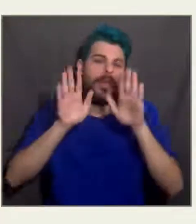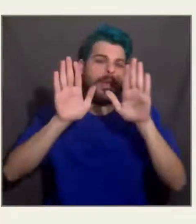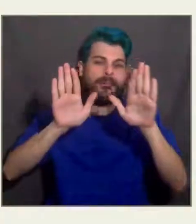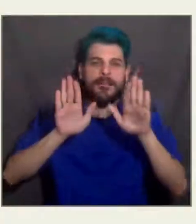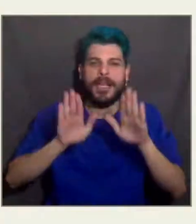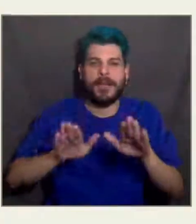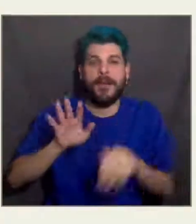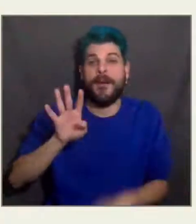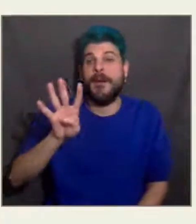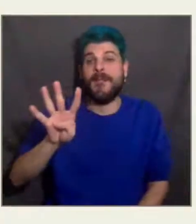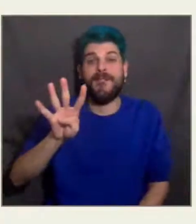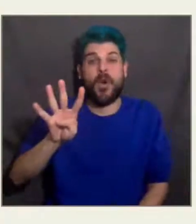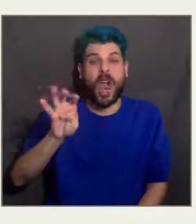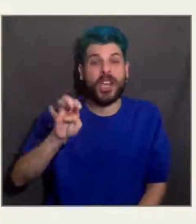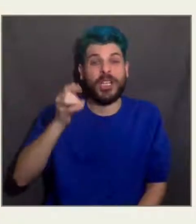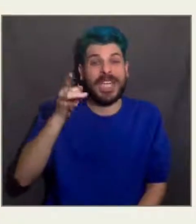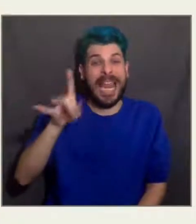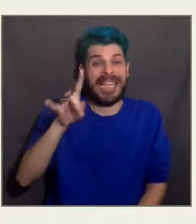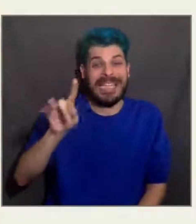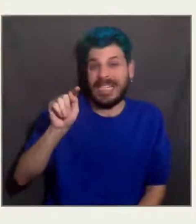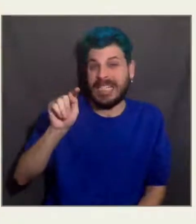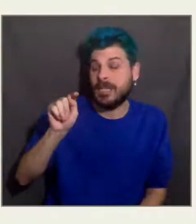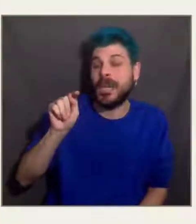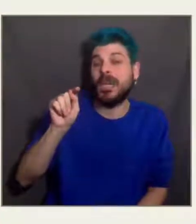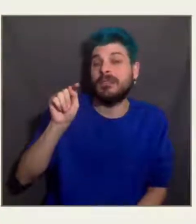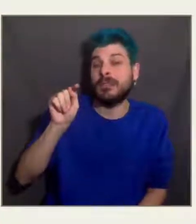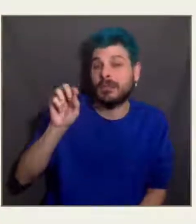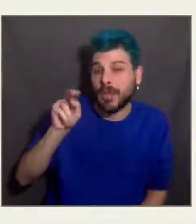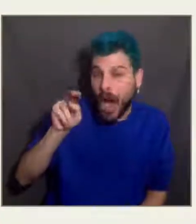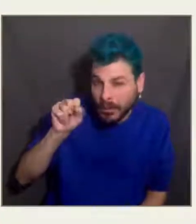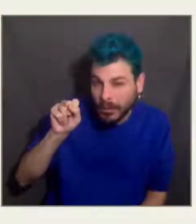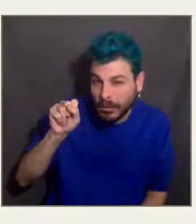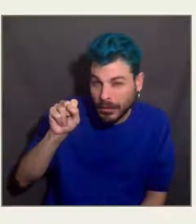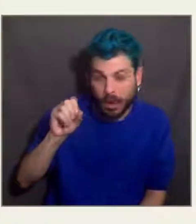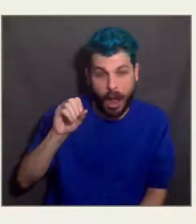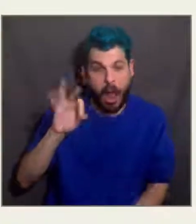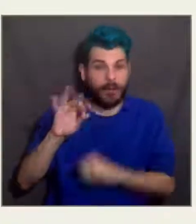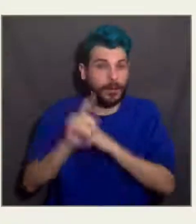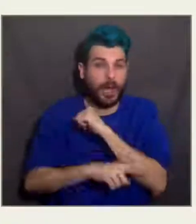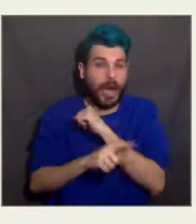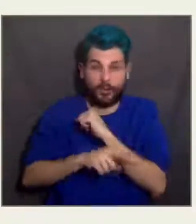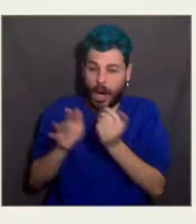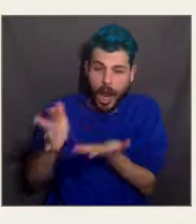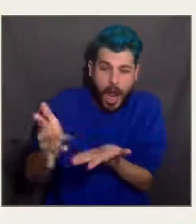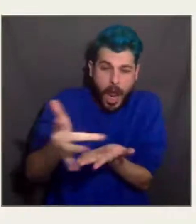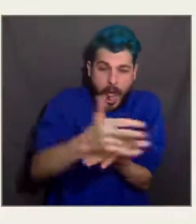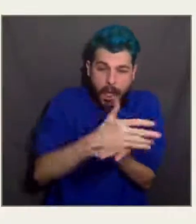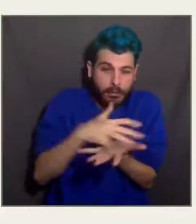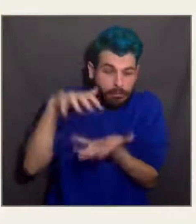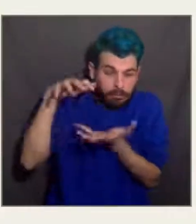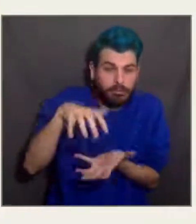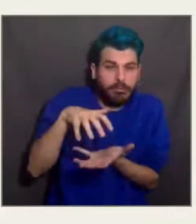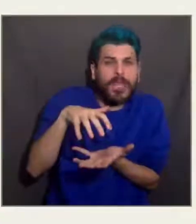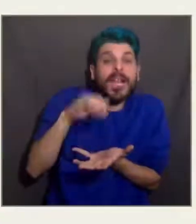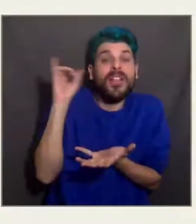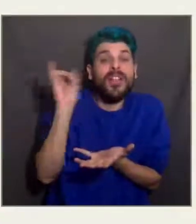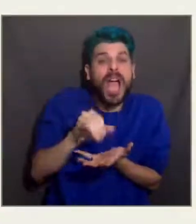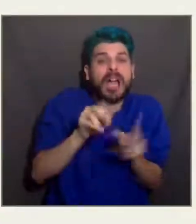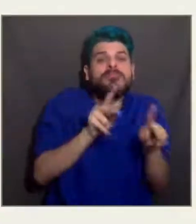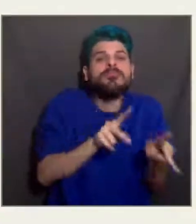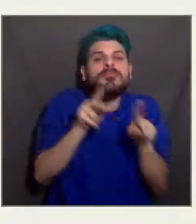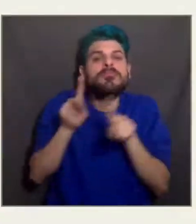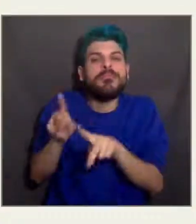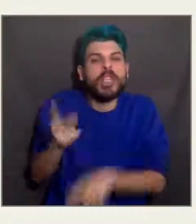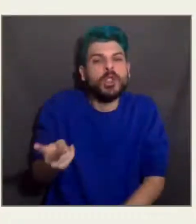418 tons of waste have been picked up by the RID Patrol, weighing as much as 2 Boeing 747s. In